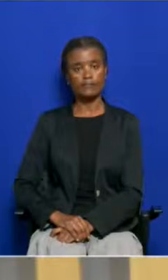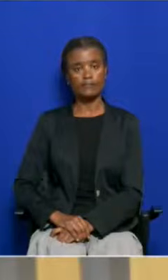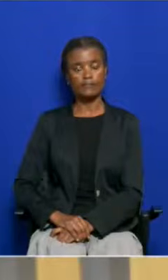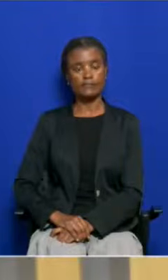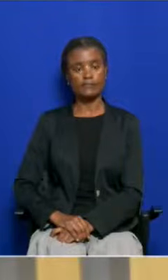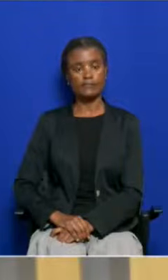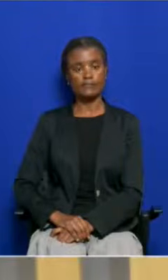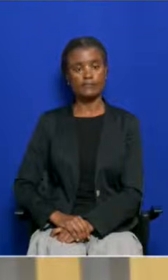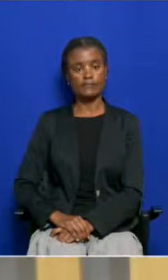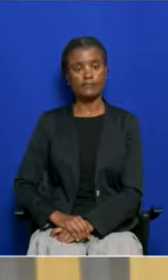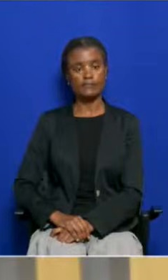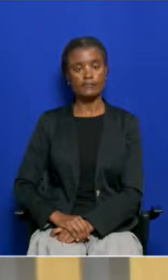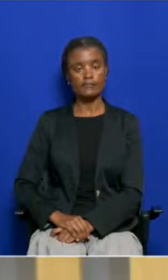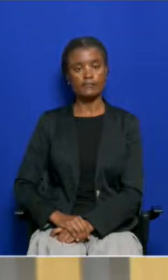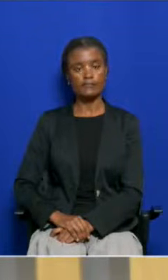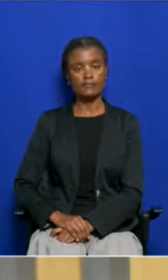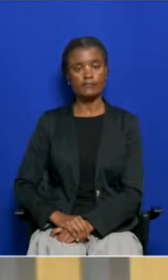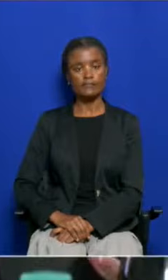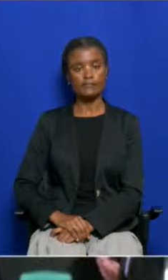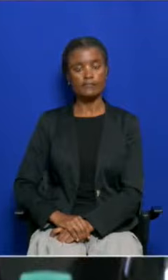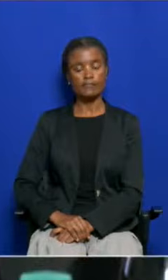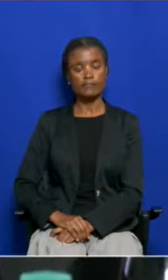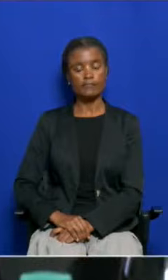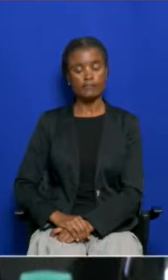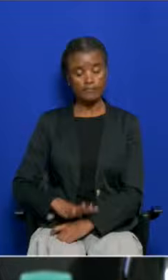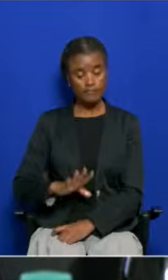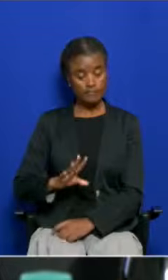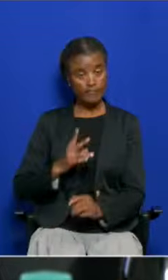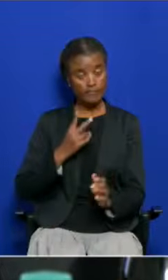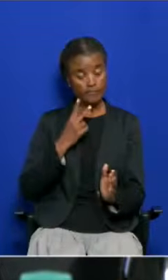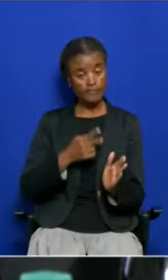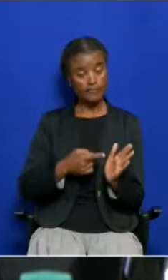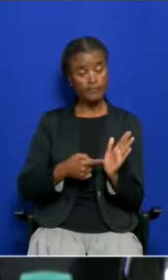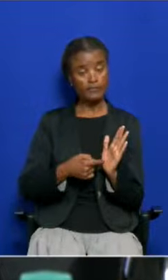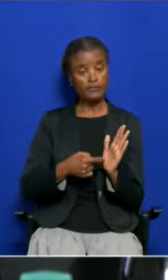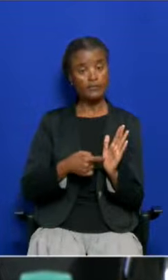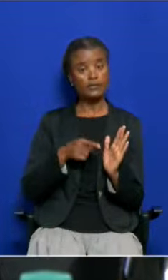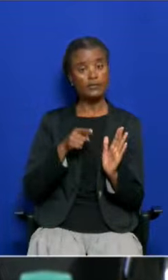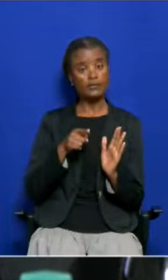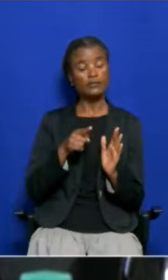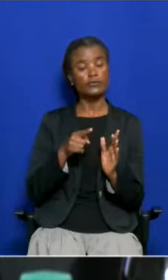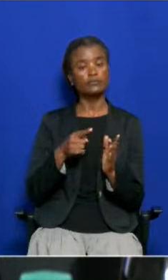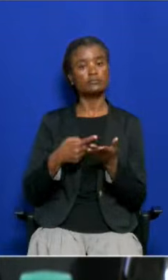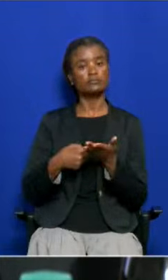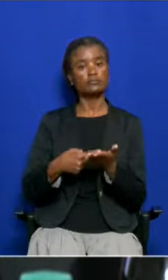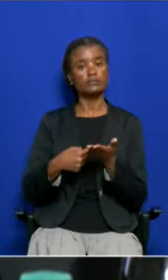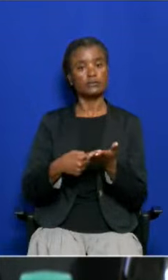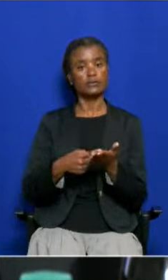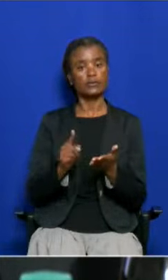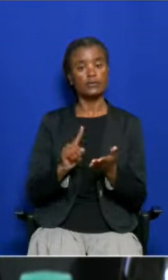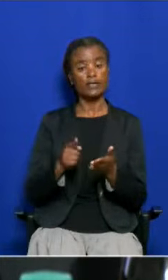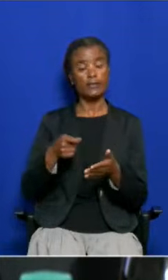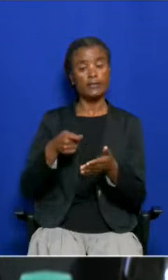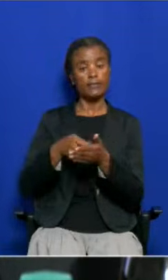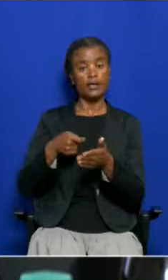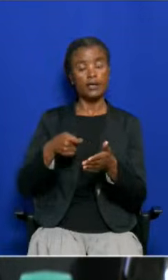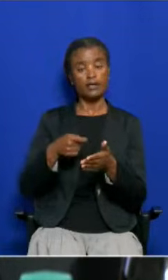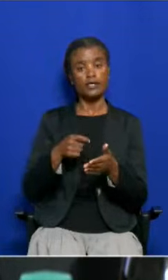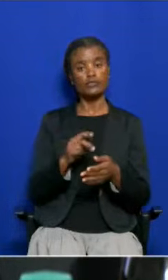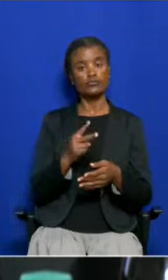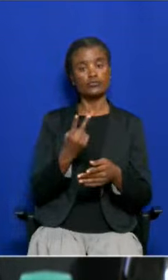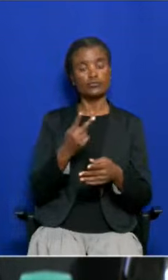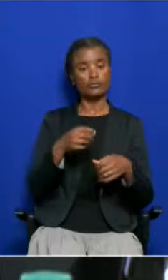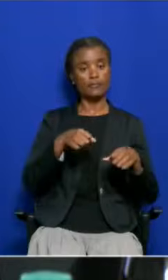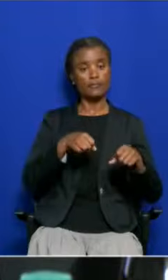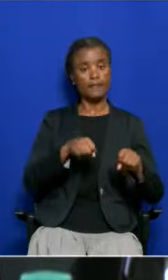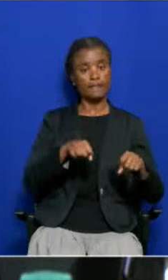If you see there, you were discussing the purchase of 2 motorcycles, one for Mr. Msibi and